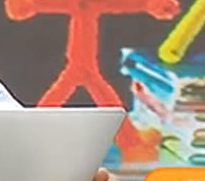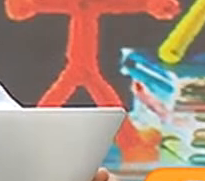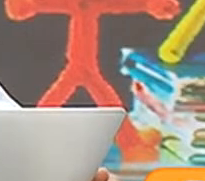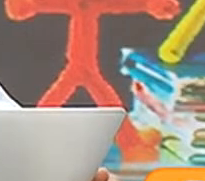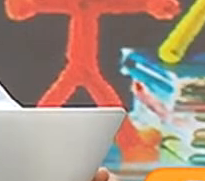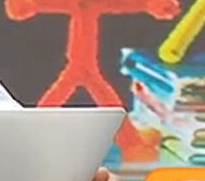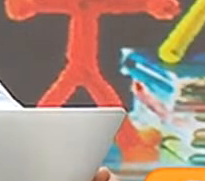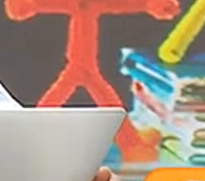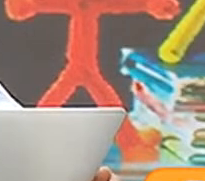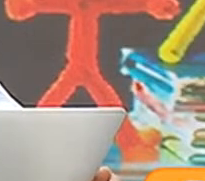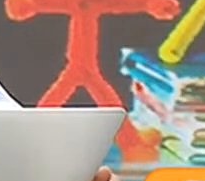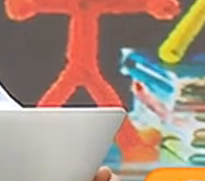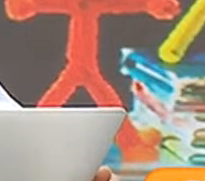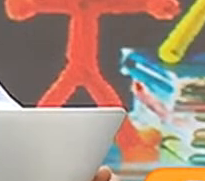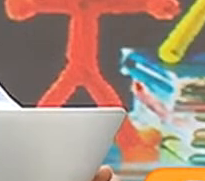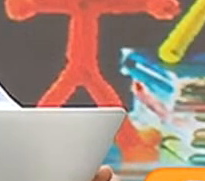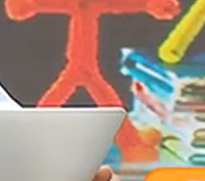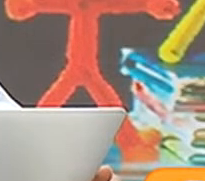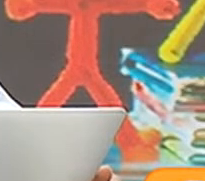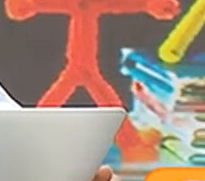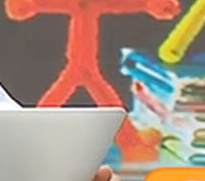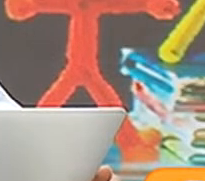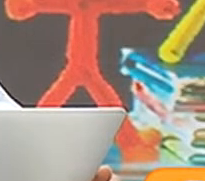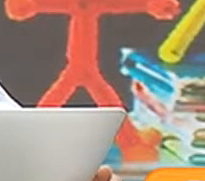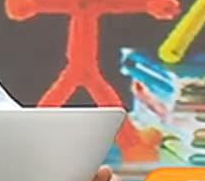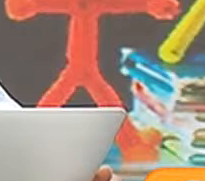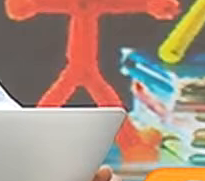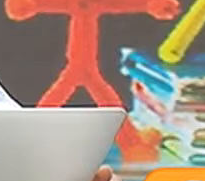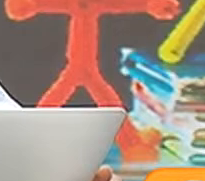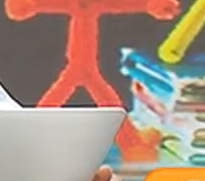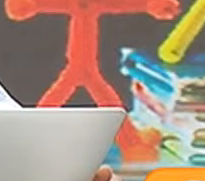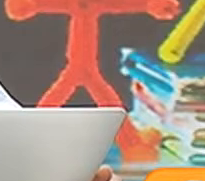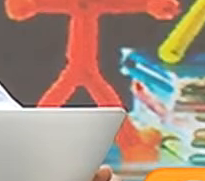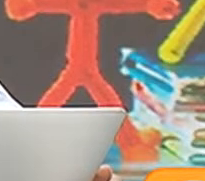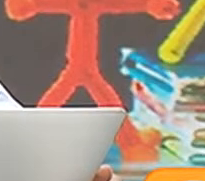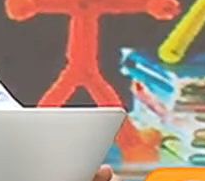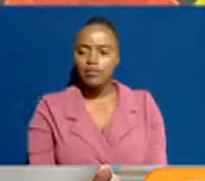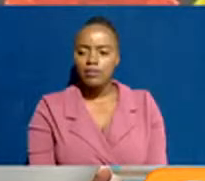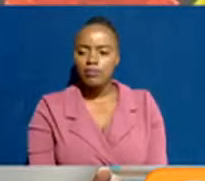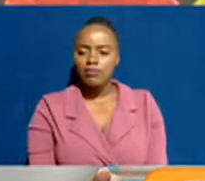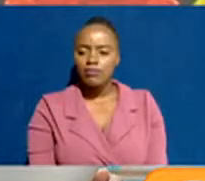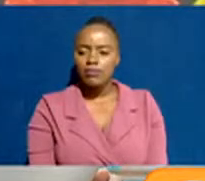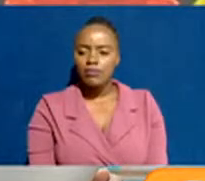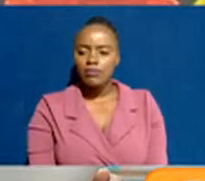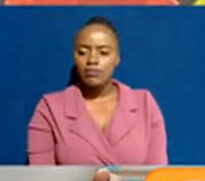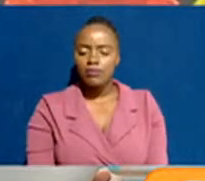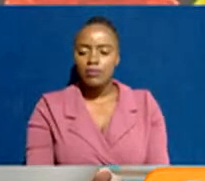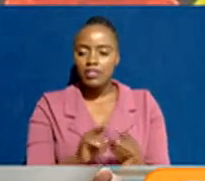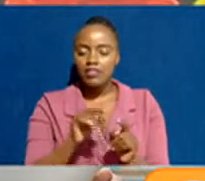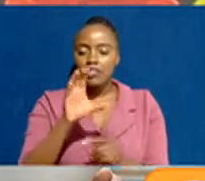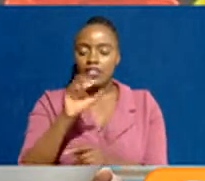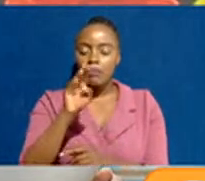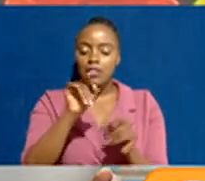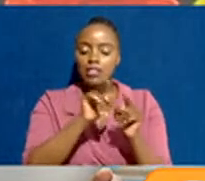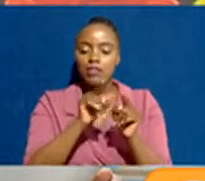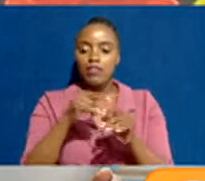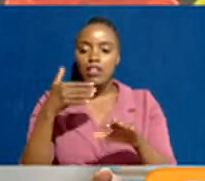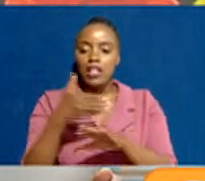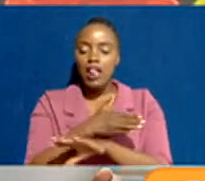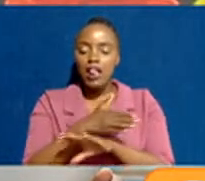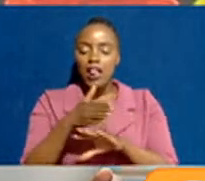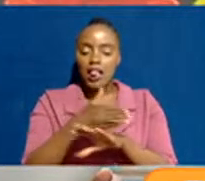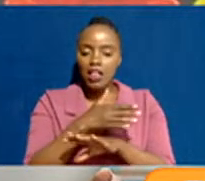coming through. Let's see if we can squeeze in some of them. Honorable Wilson Sosion says, there's never been CBC curriculum in our classroom. CBC is a fraudulent